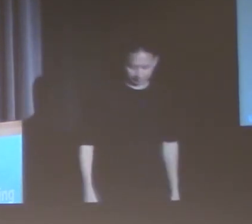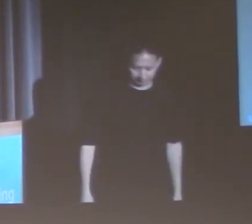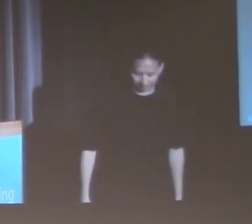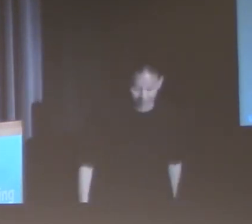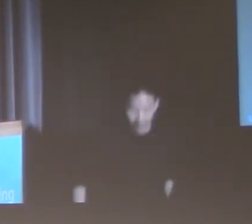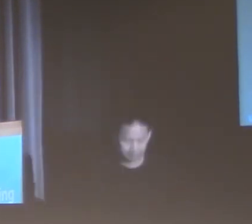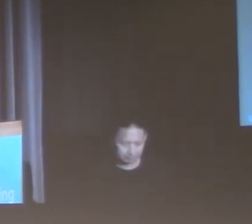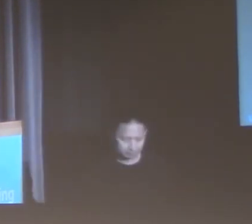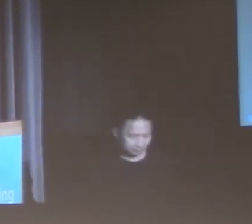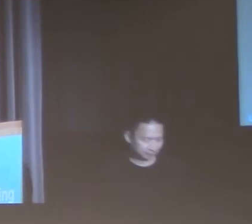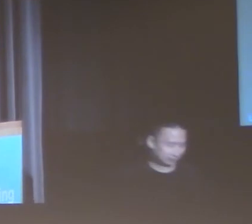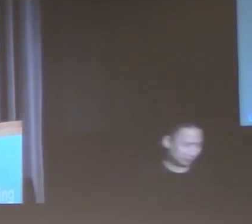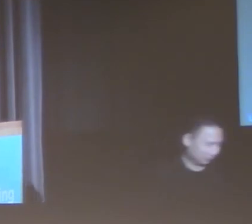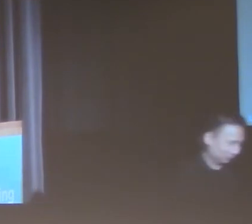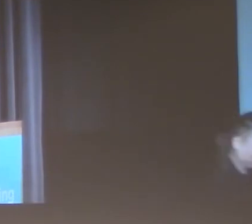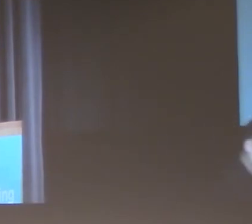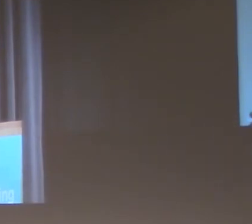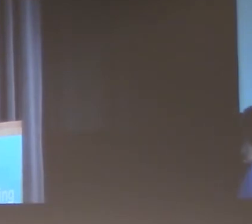It's working.